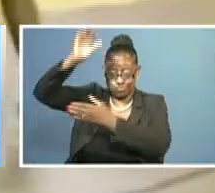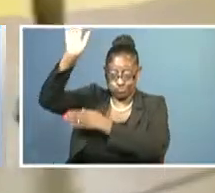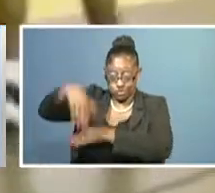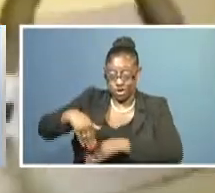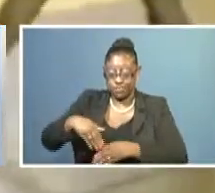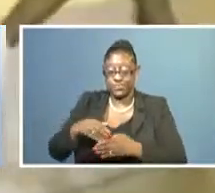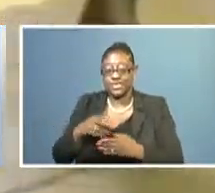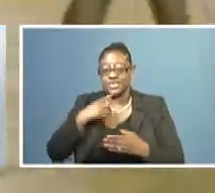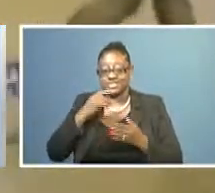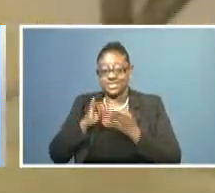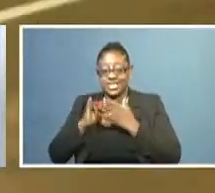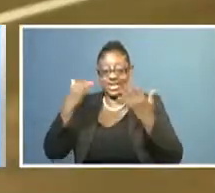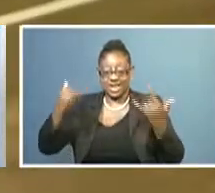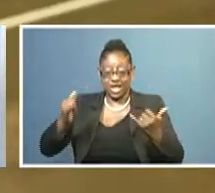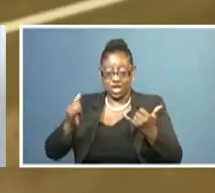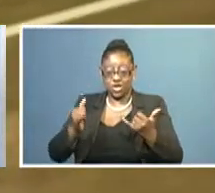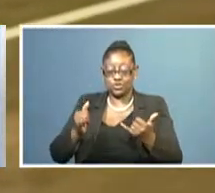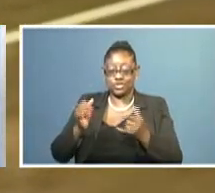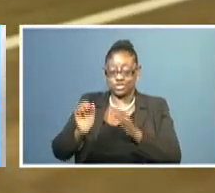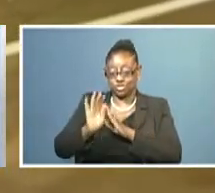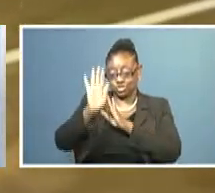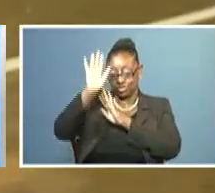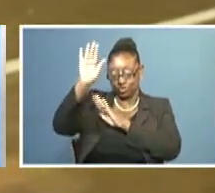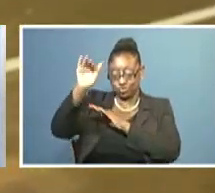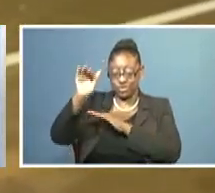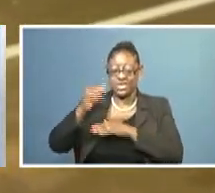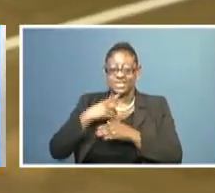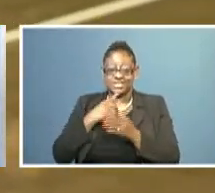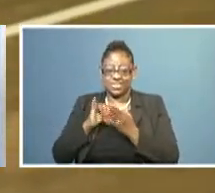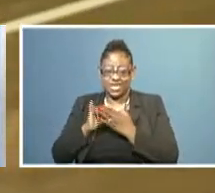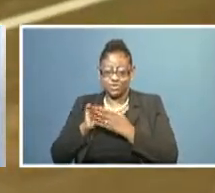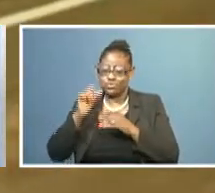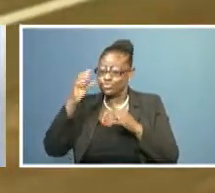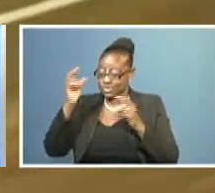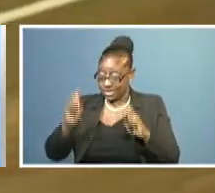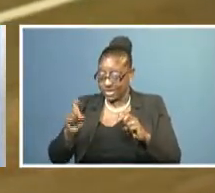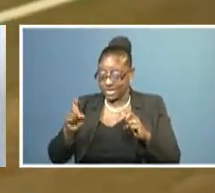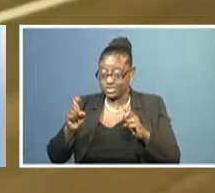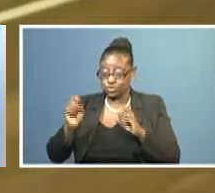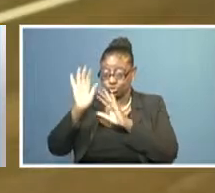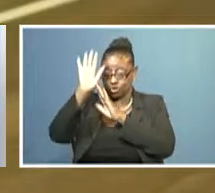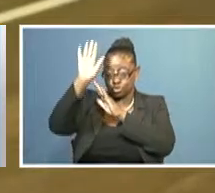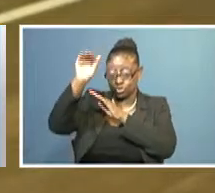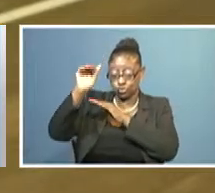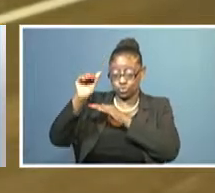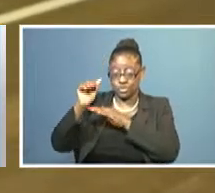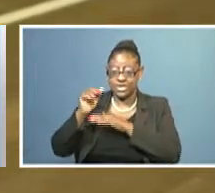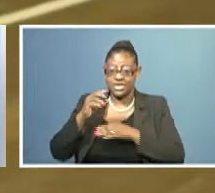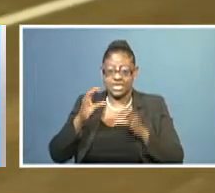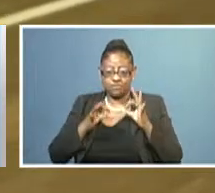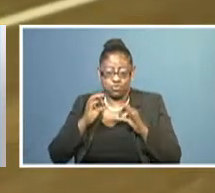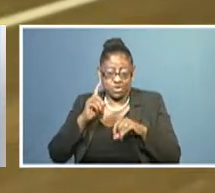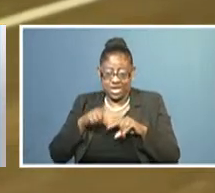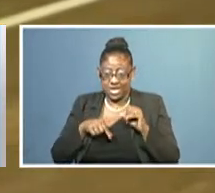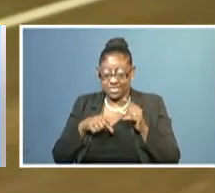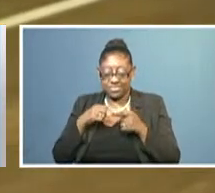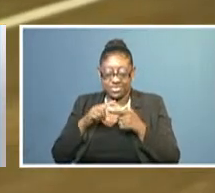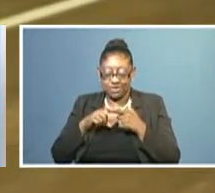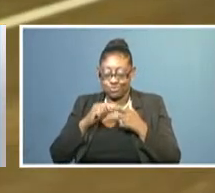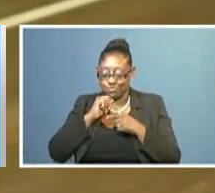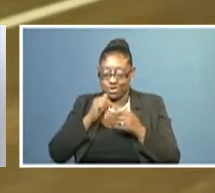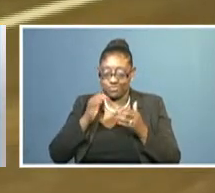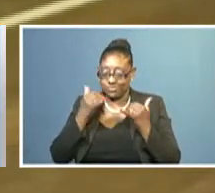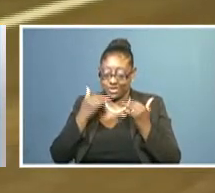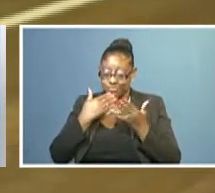the threes like Steph. If you can't shoot, you can't play in the game today. You got 7-footers being able to shoot 3-pointers, and so we want to focus on that. We want to give